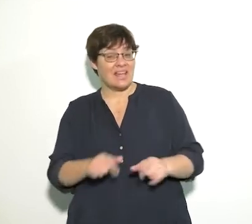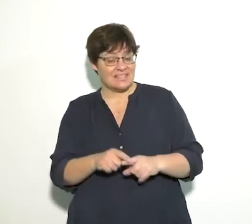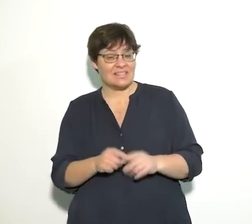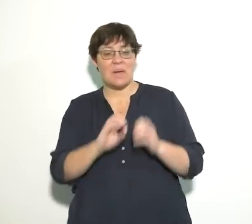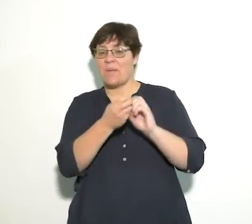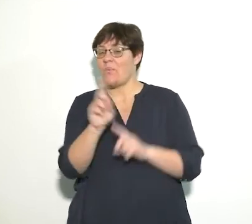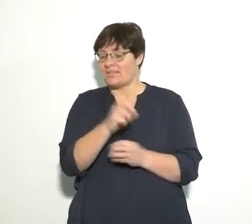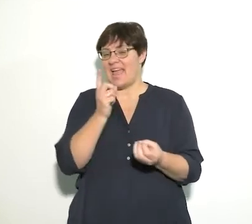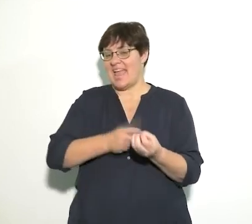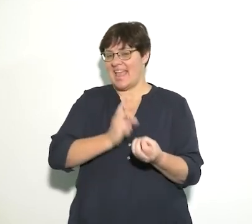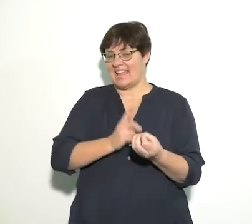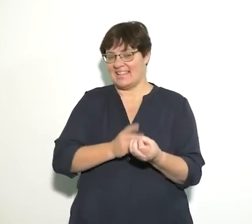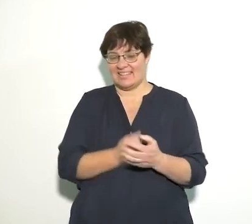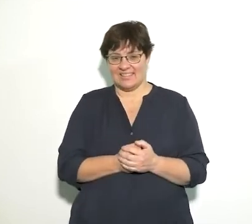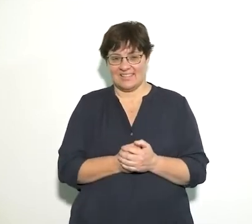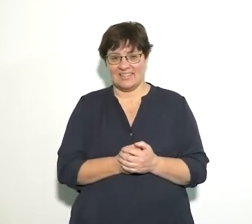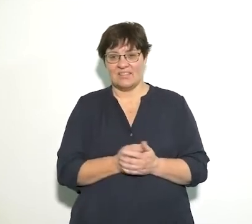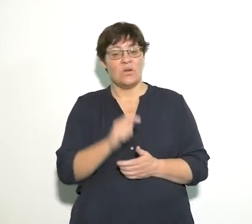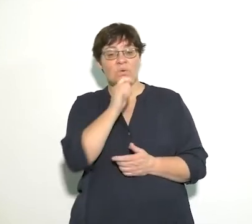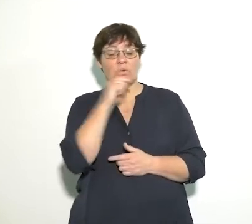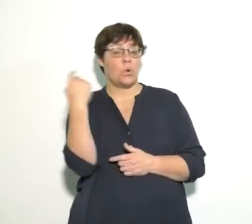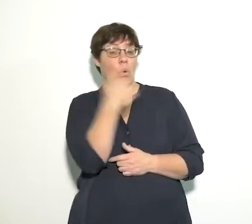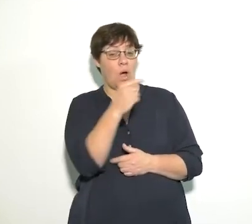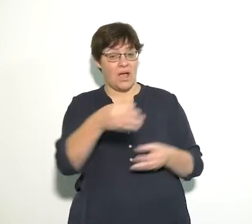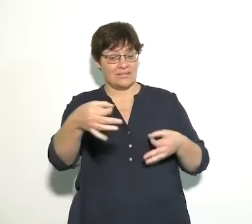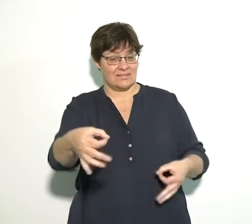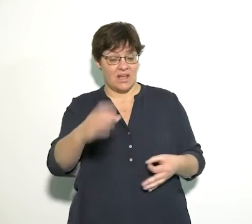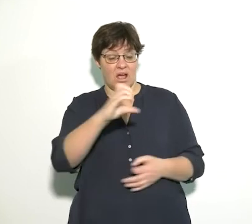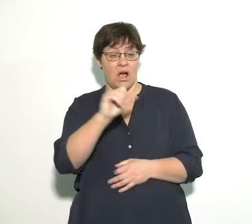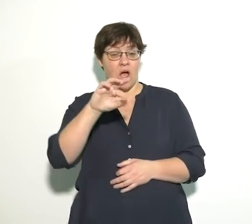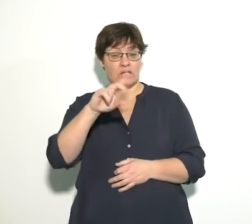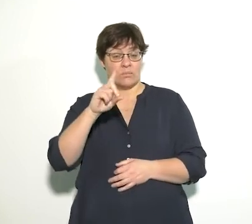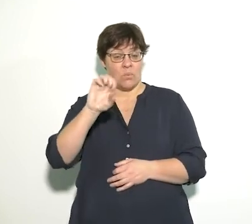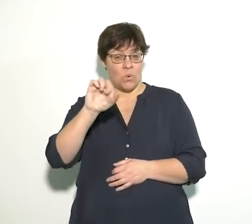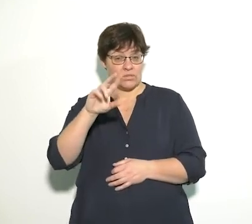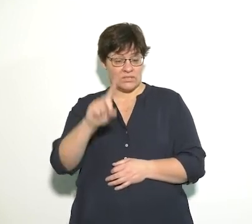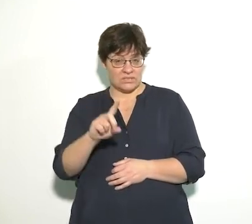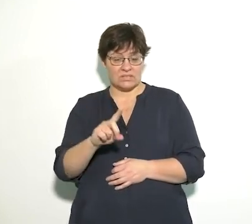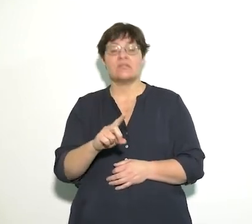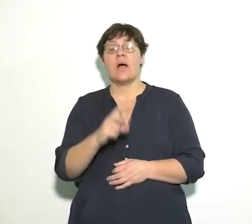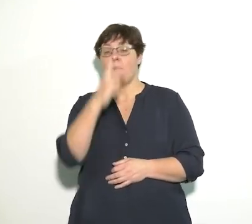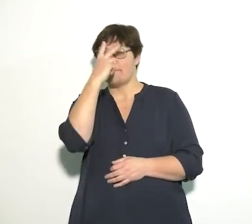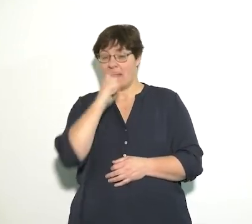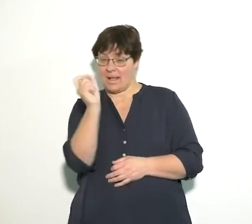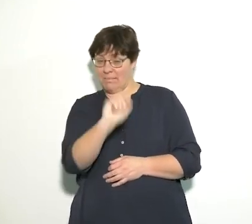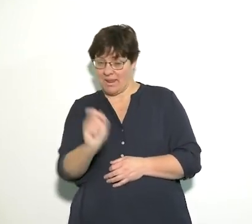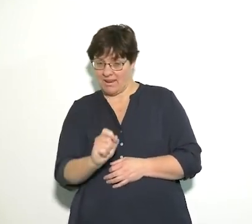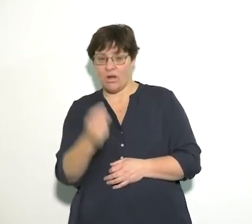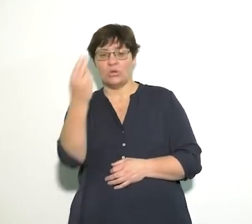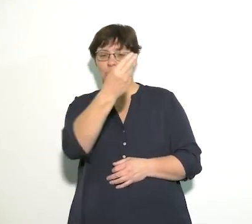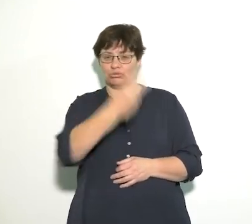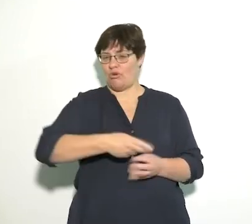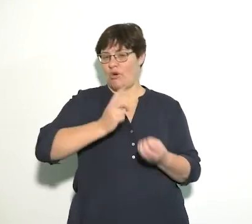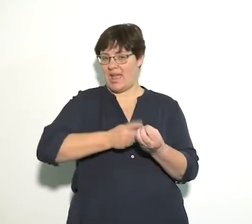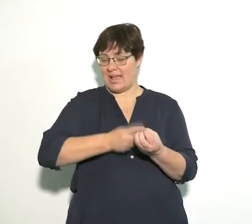Next, we are going to make some eggs. Using your white sheet of cardboard and your black marker,